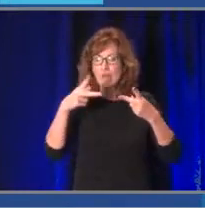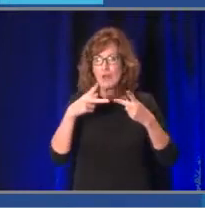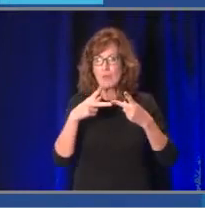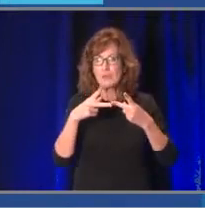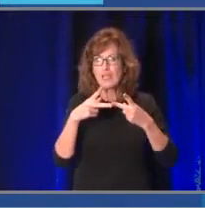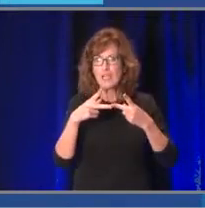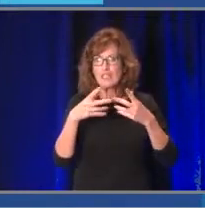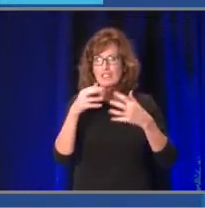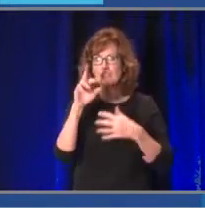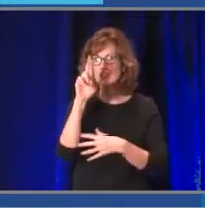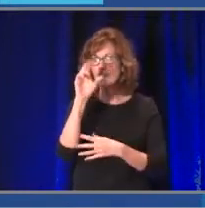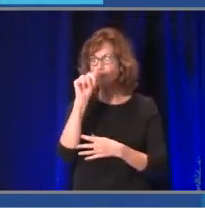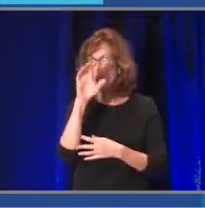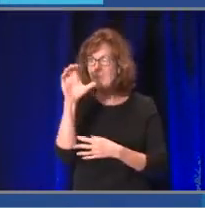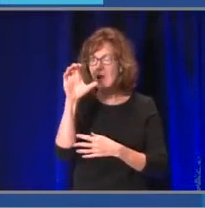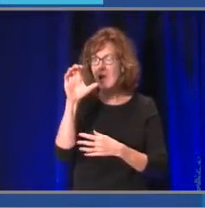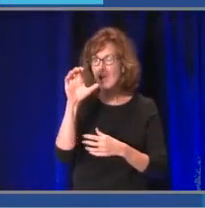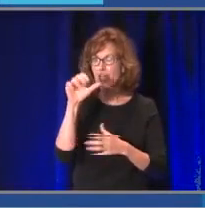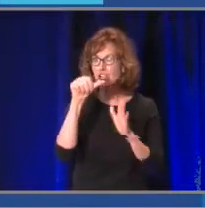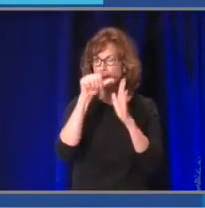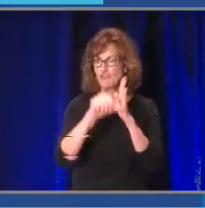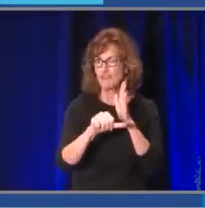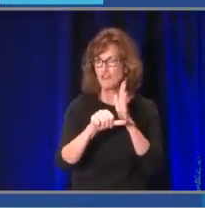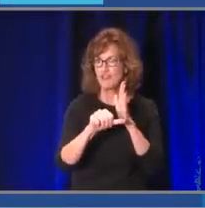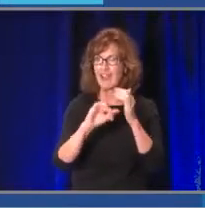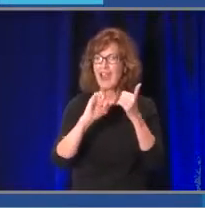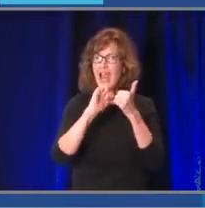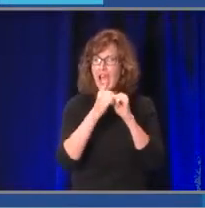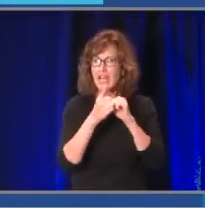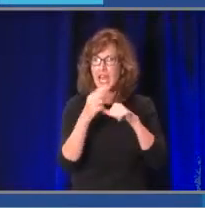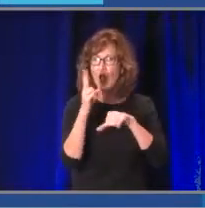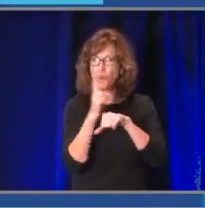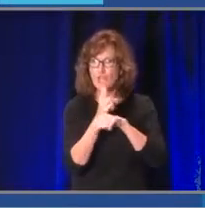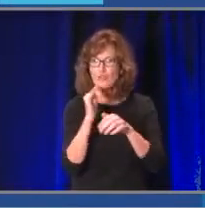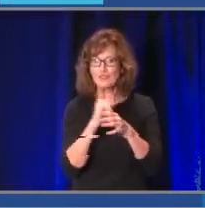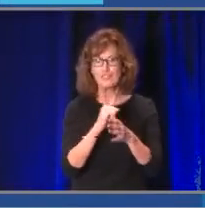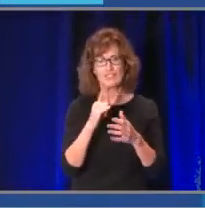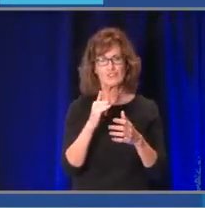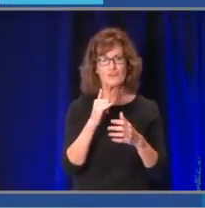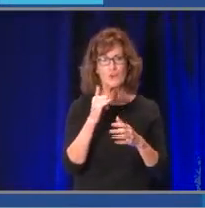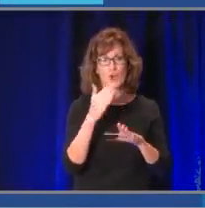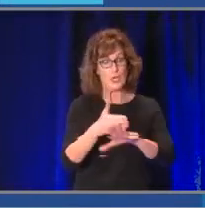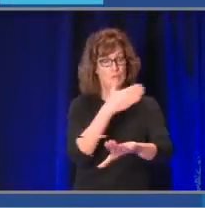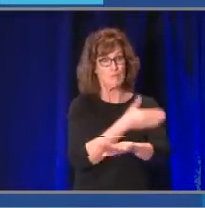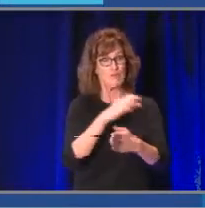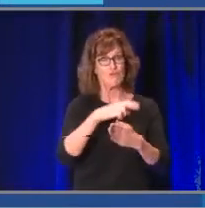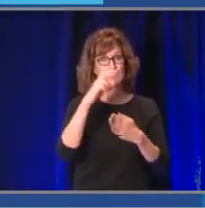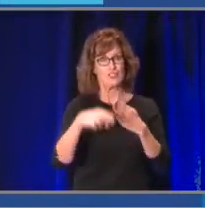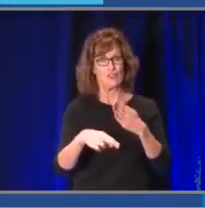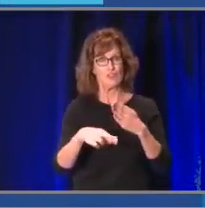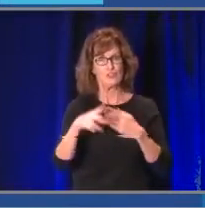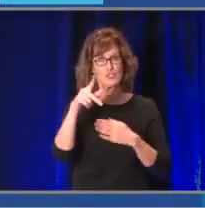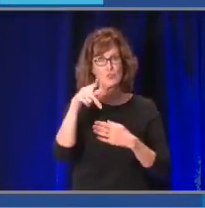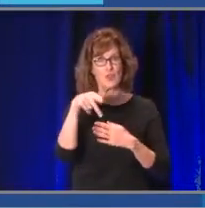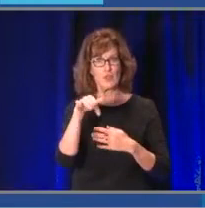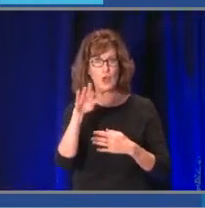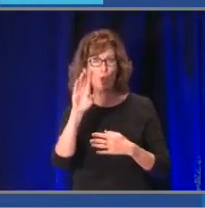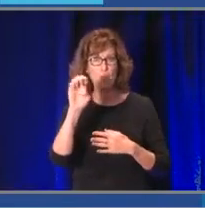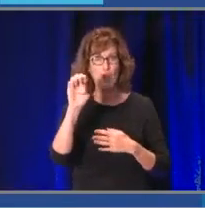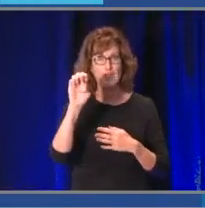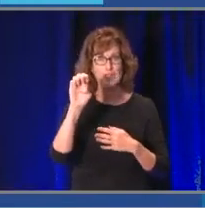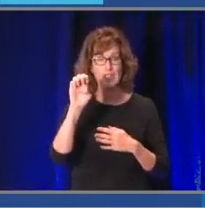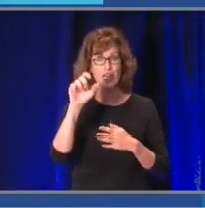how it's engineered for prostate surgery to help us improve outcomes. The prostate itself is a